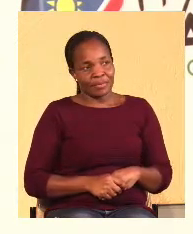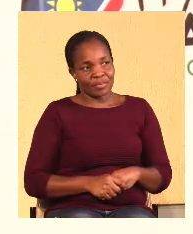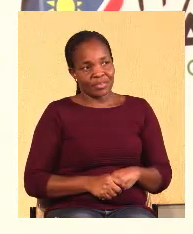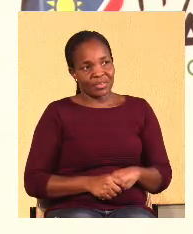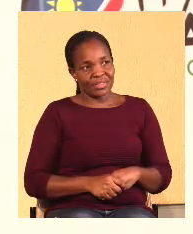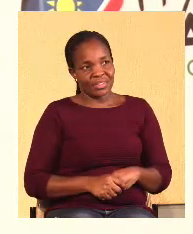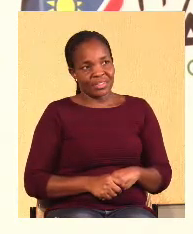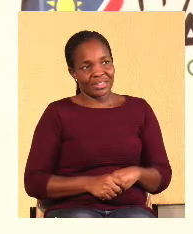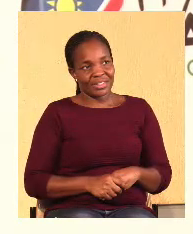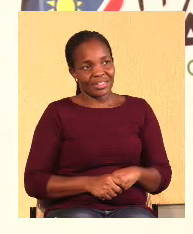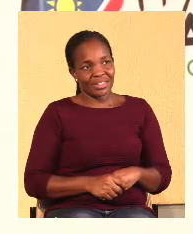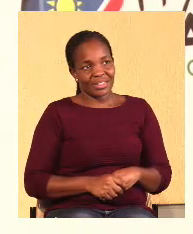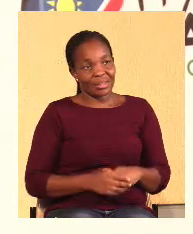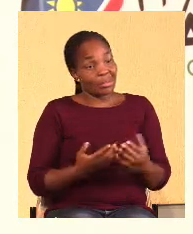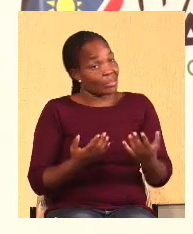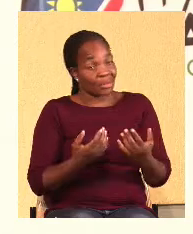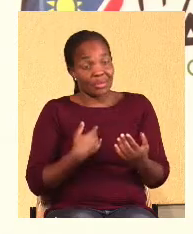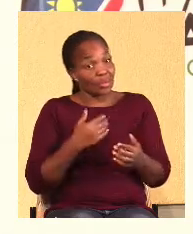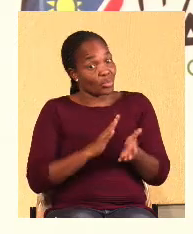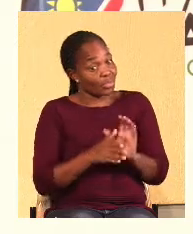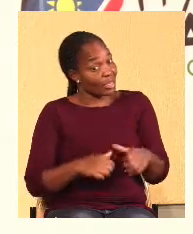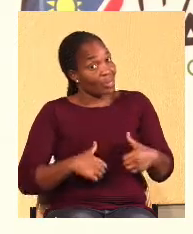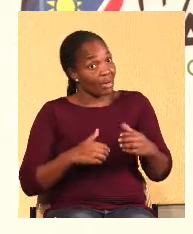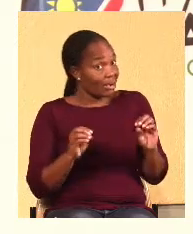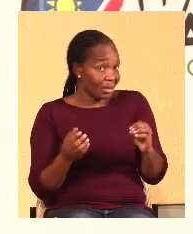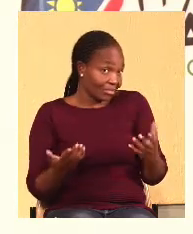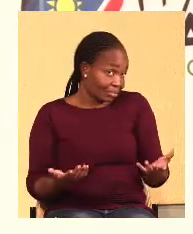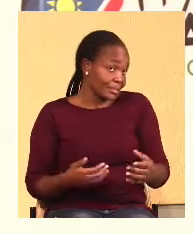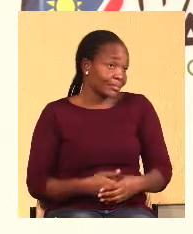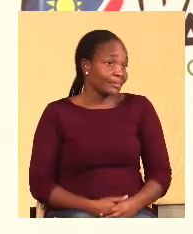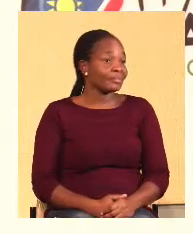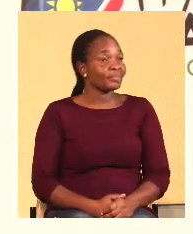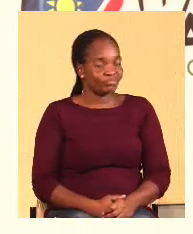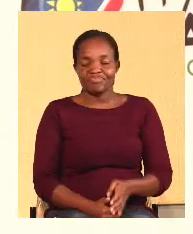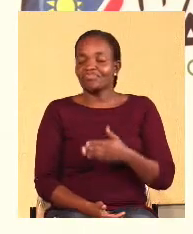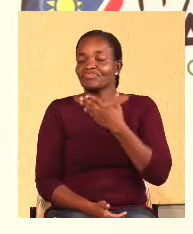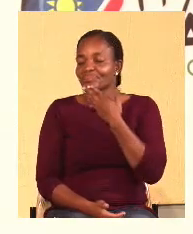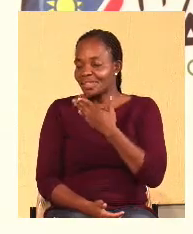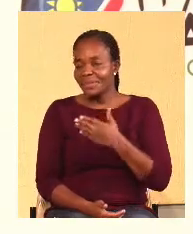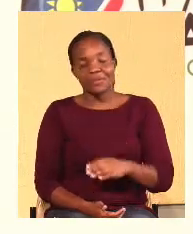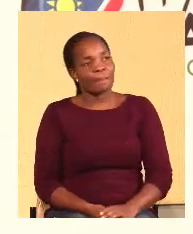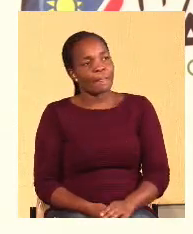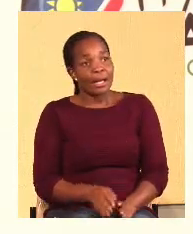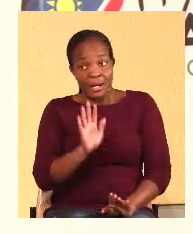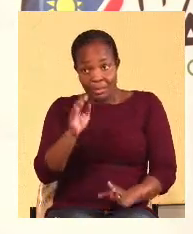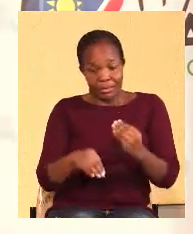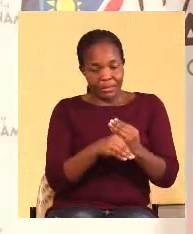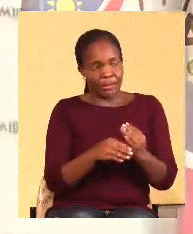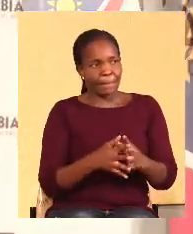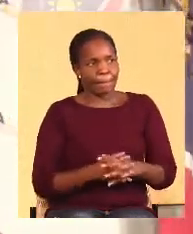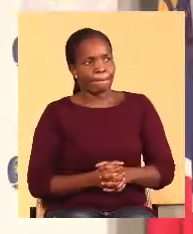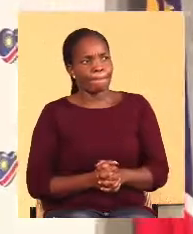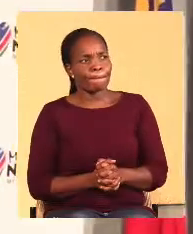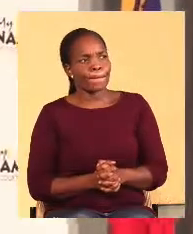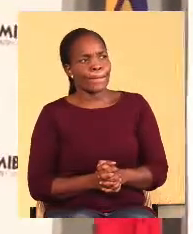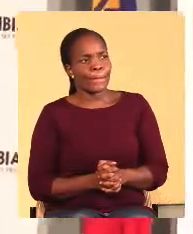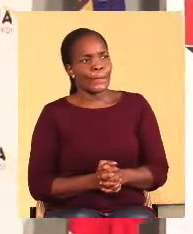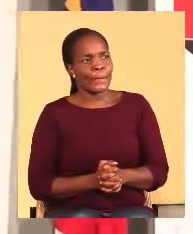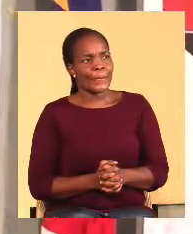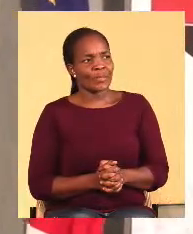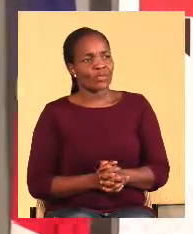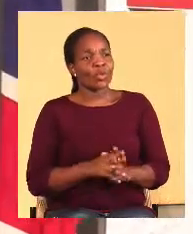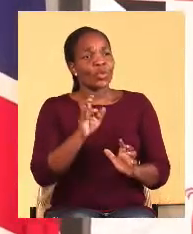that I will also transmit that to my own family members or to the people that I come to contact. Thank you very much. John, just to say, yeah. we do encourage